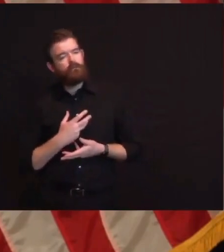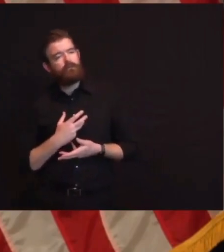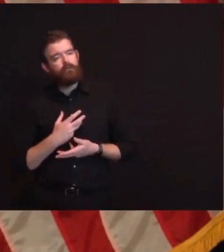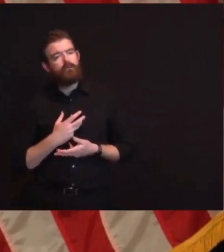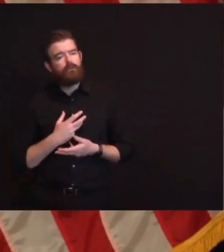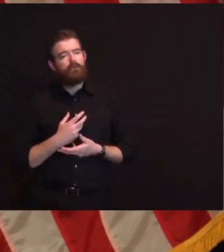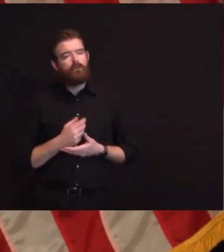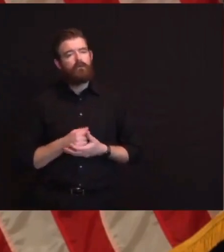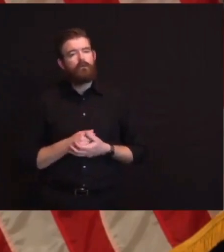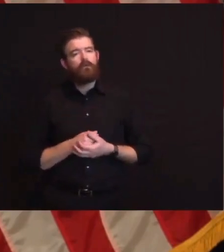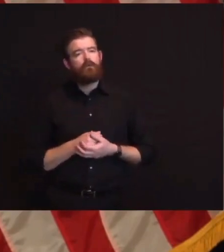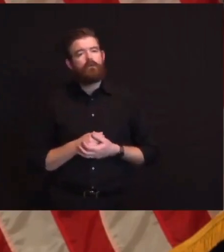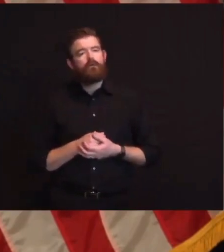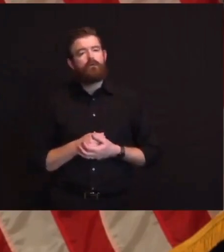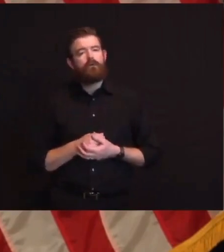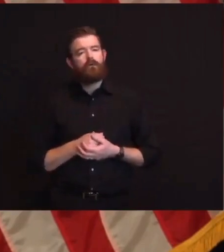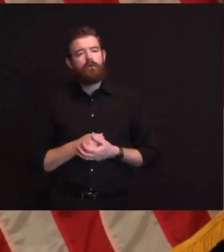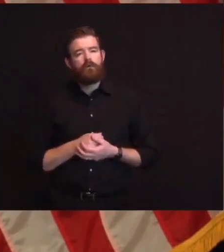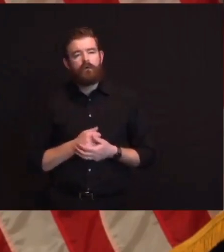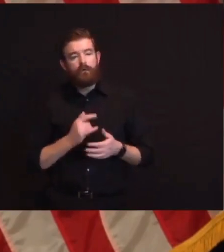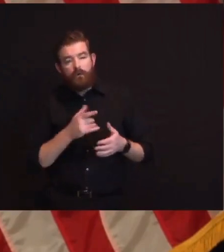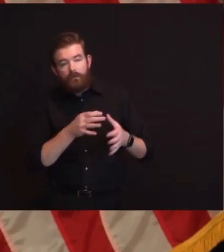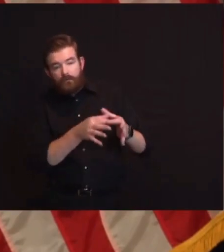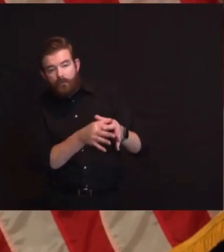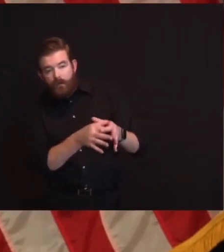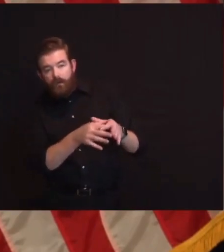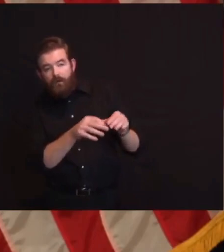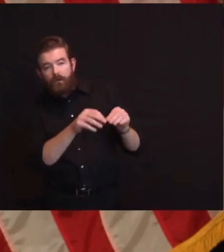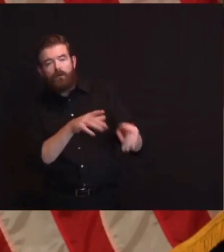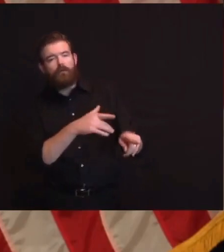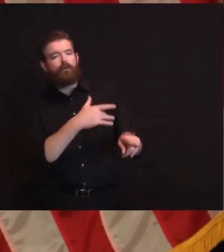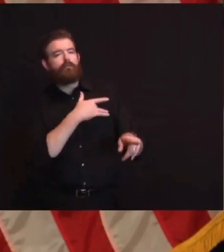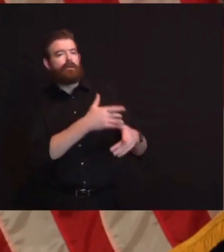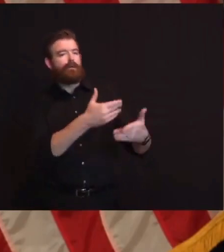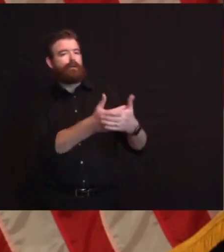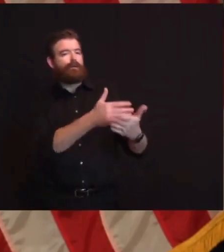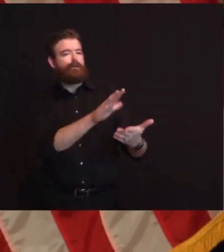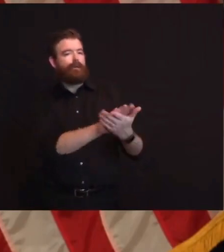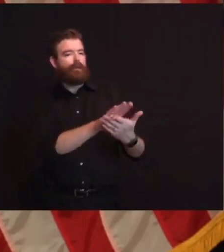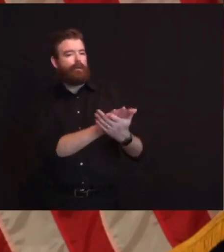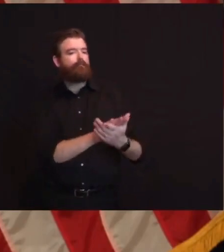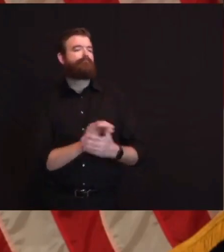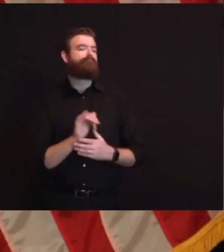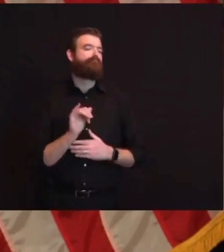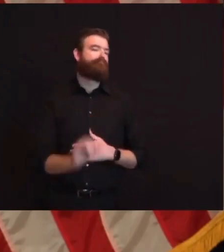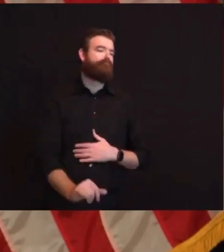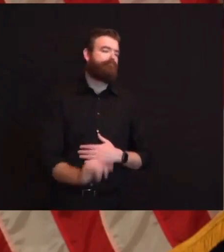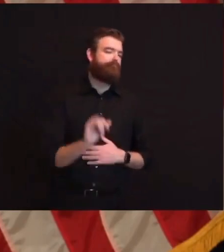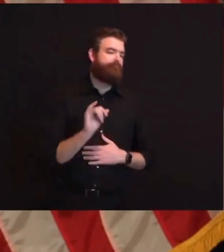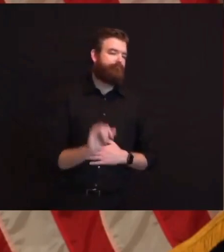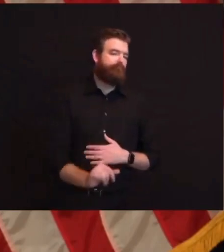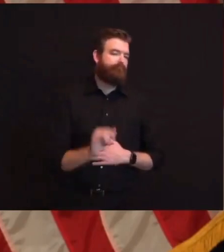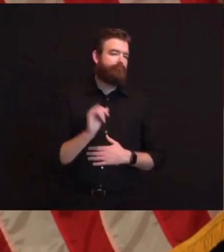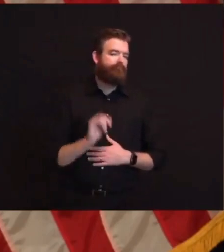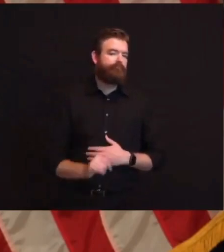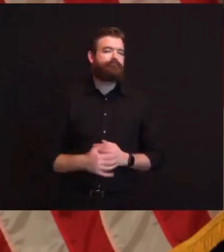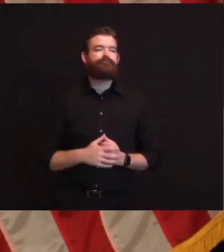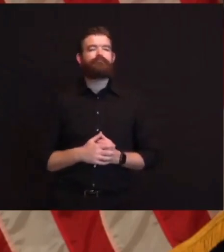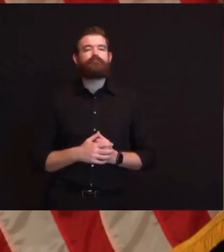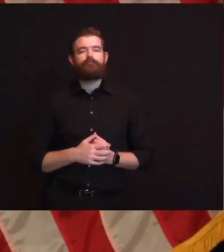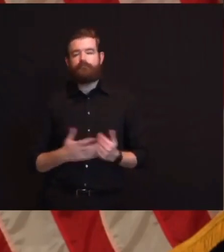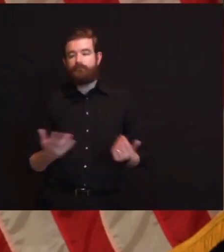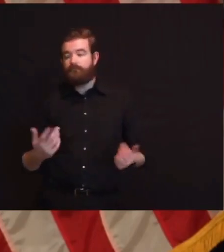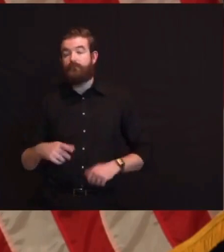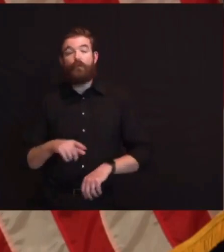clusters associated with the schools, as mentioned earlier. We're seeing small clusters still occurring with long-term care facilities, still occurring